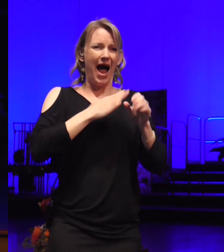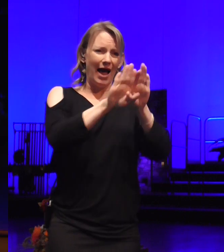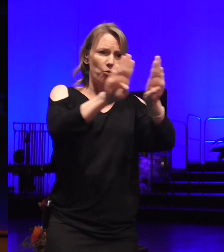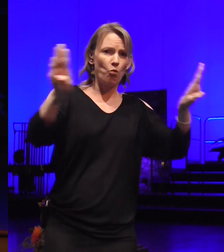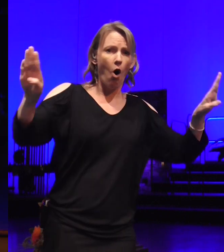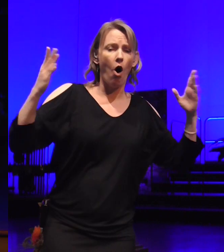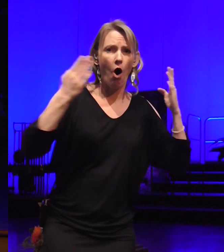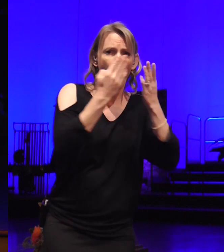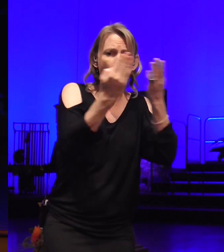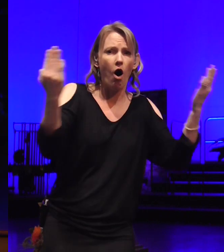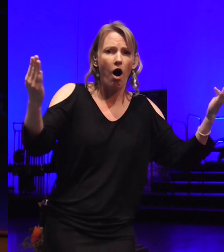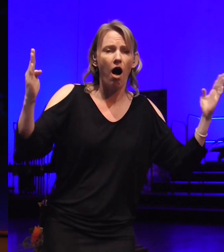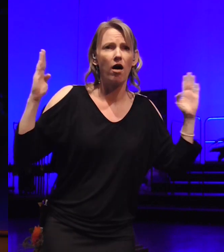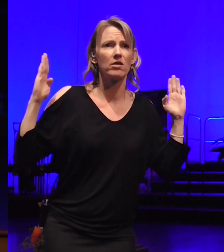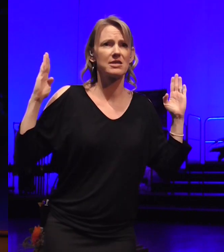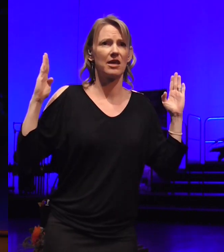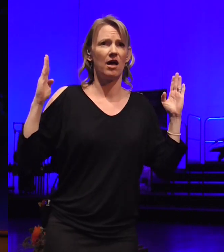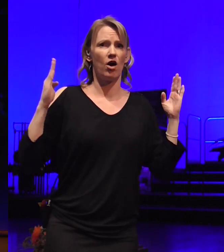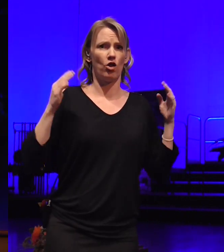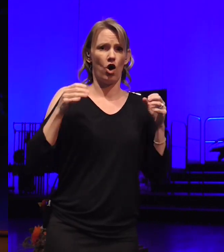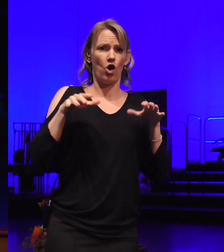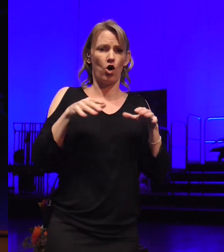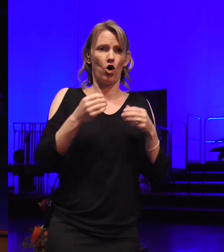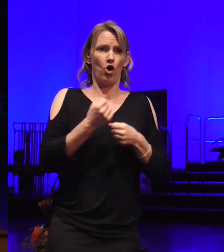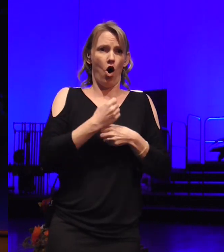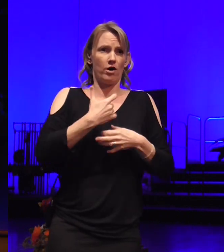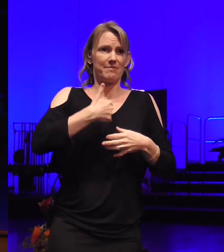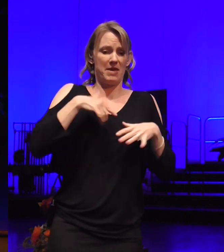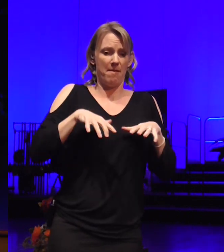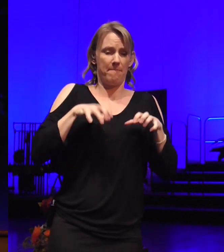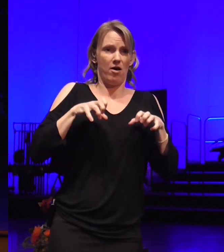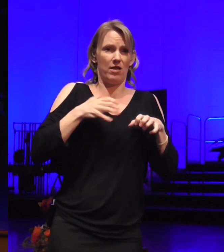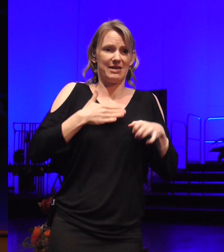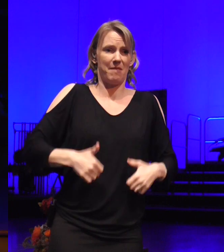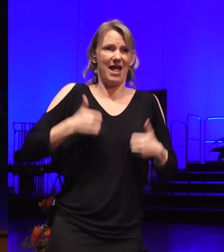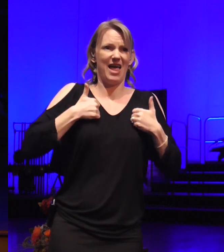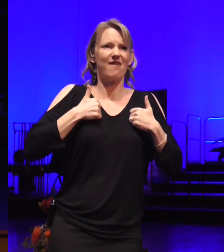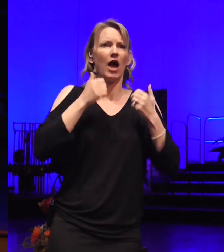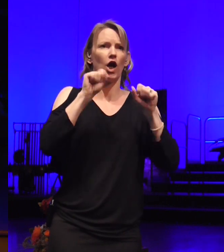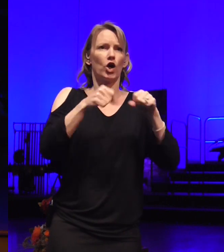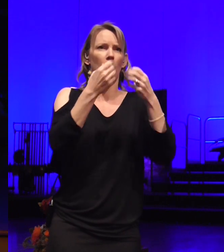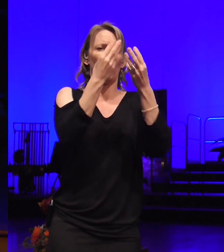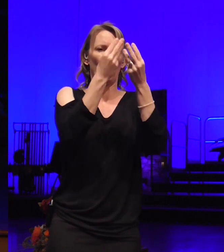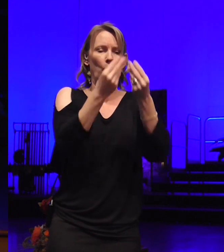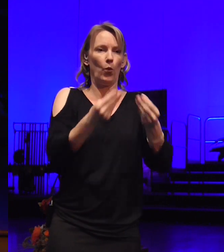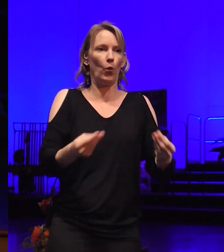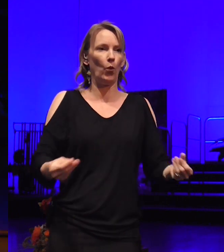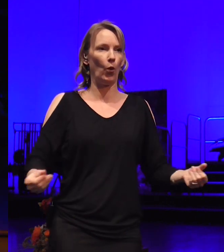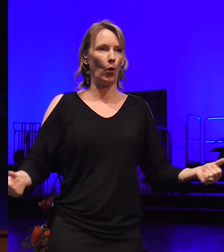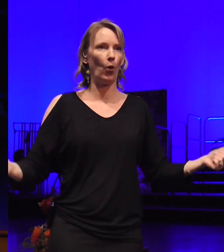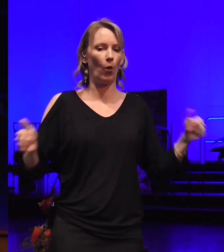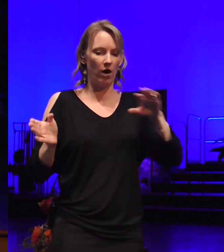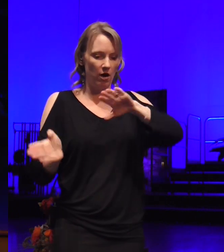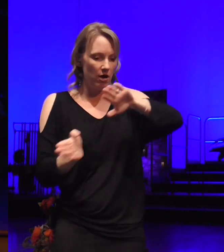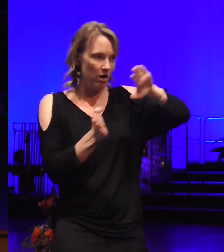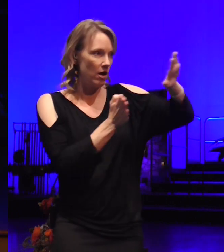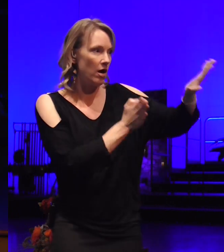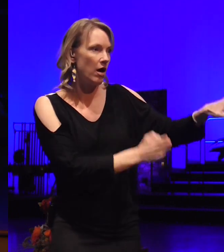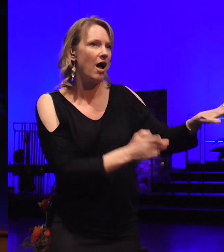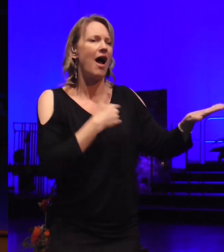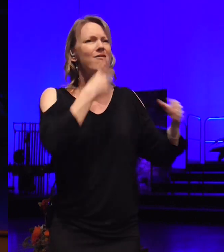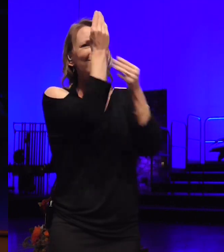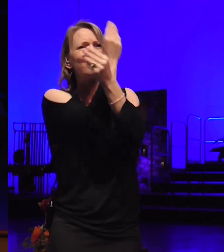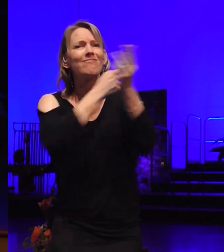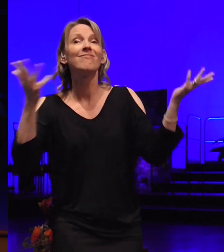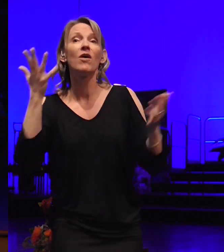walls that kept me so paralyzed in my life. And I share this experience because it